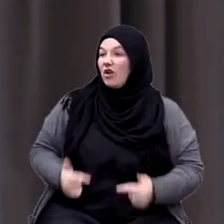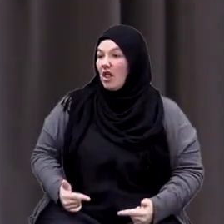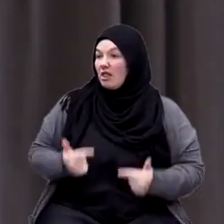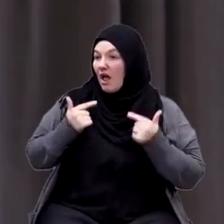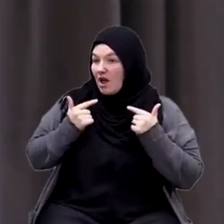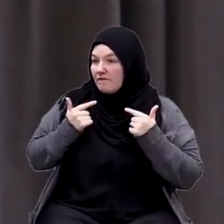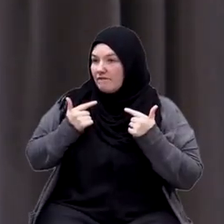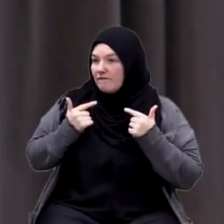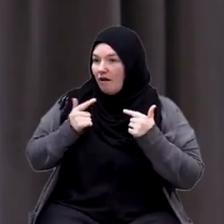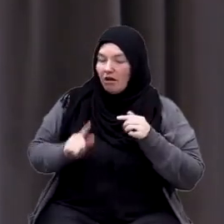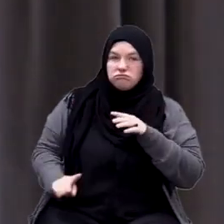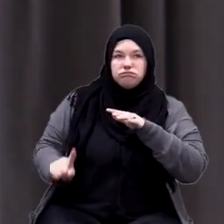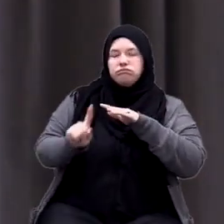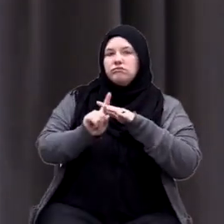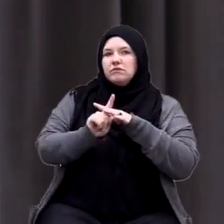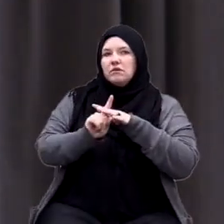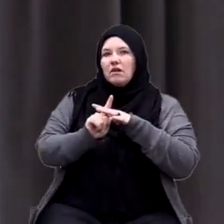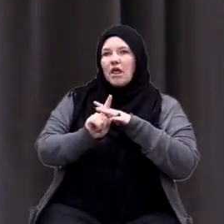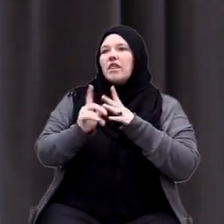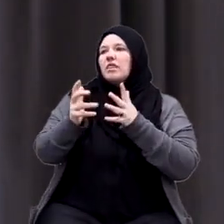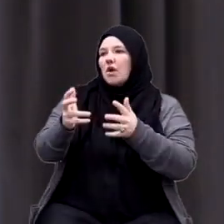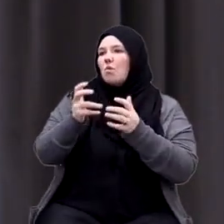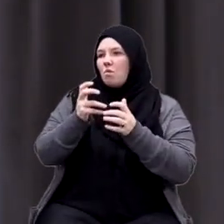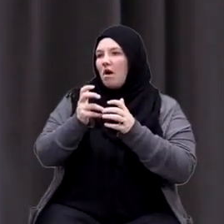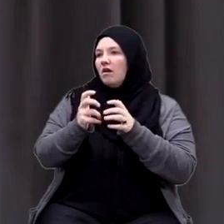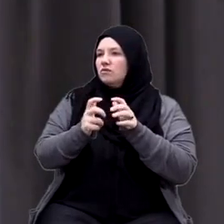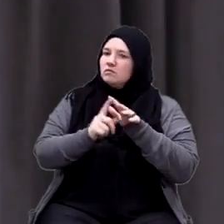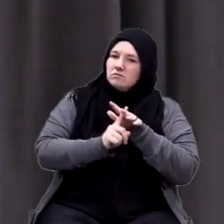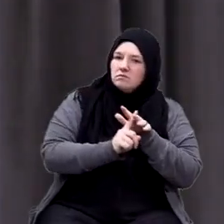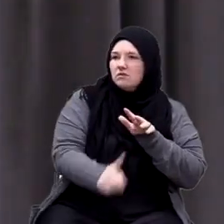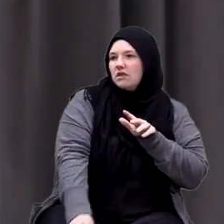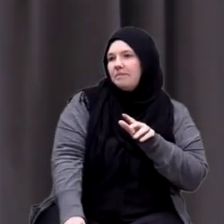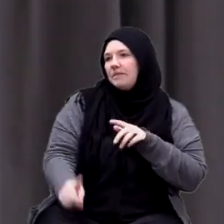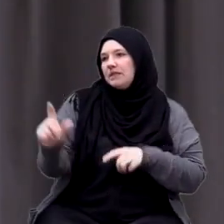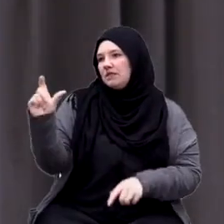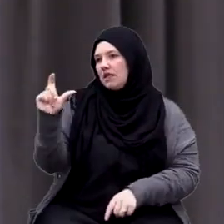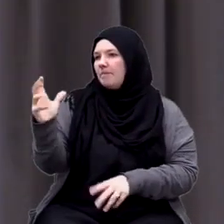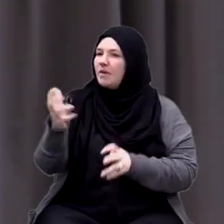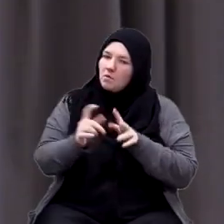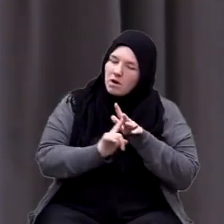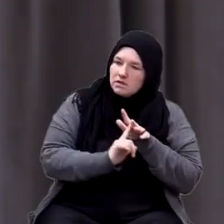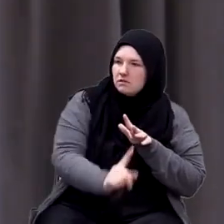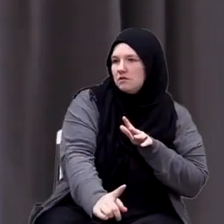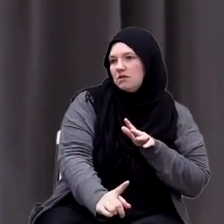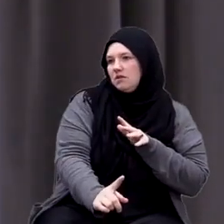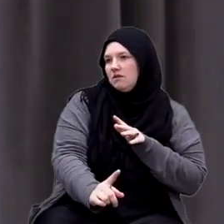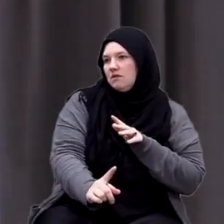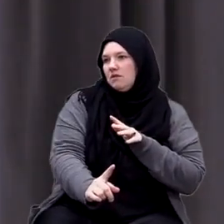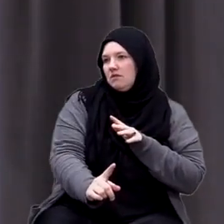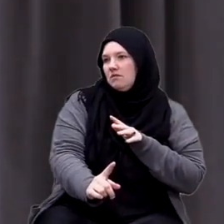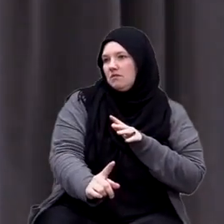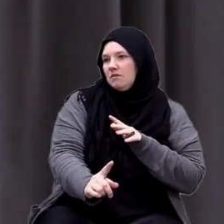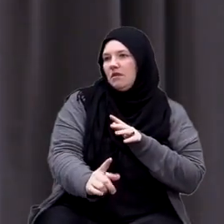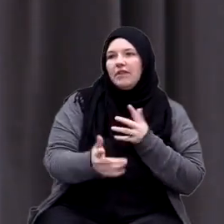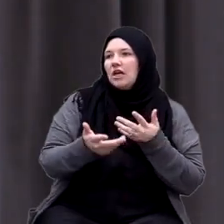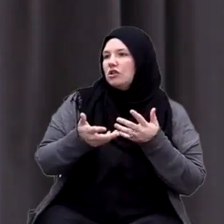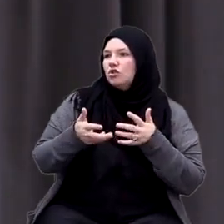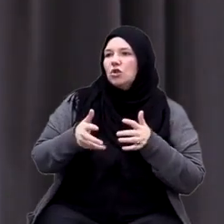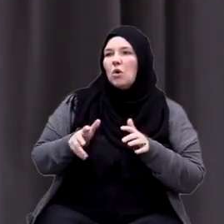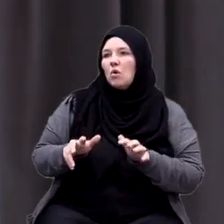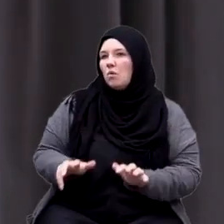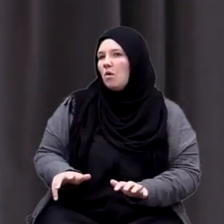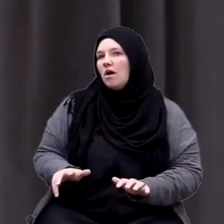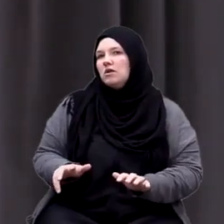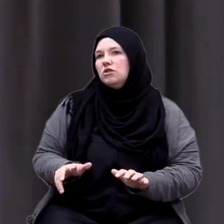run away from the name Muslim or Islam. That's why some of our children, they do not use the